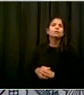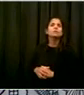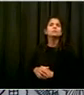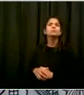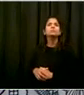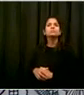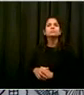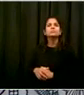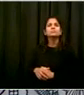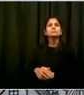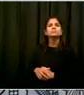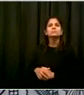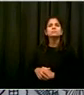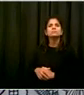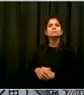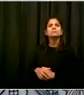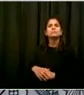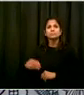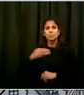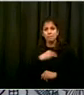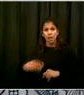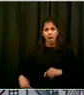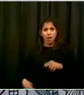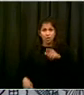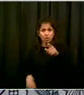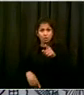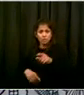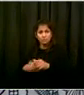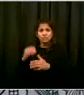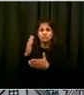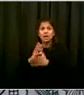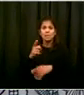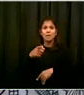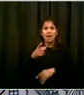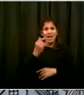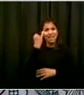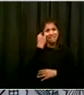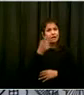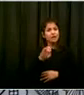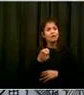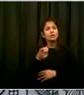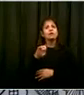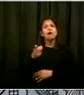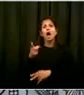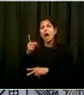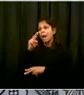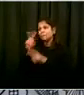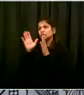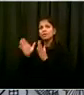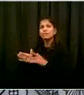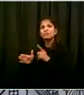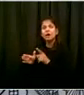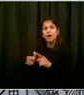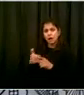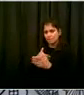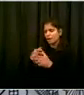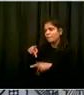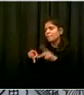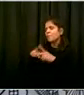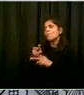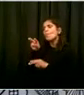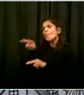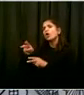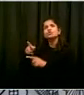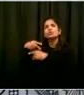question I got was, would they be treated as essential workers? And I said, yes, they needed to be treated the same way. They had a legitimate role to play.